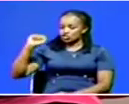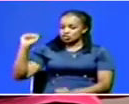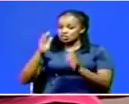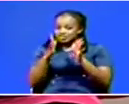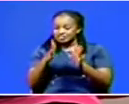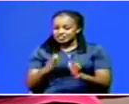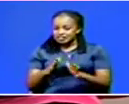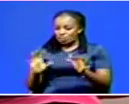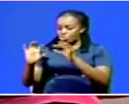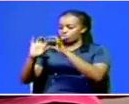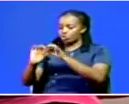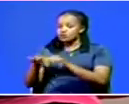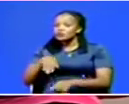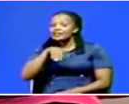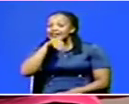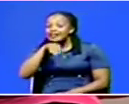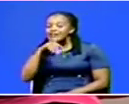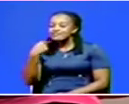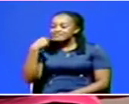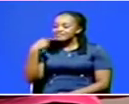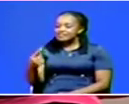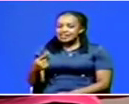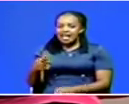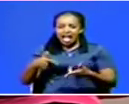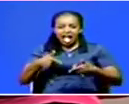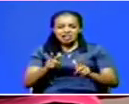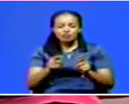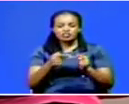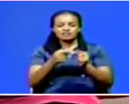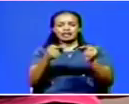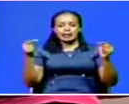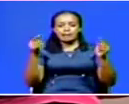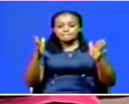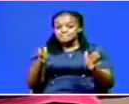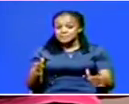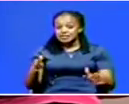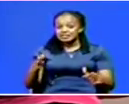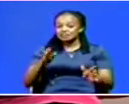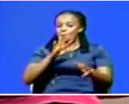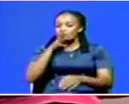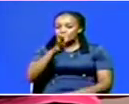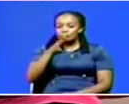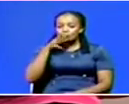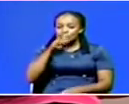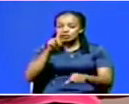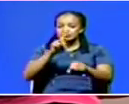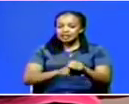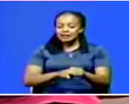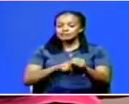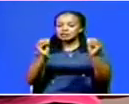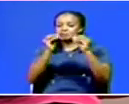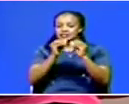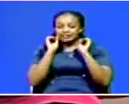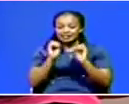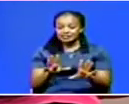Odinga have vowed they will not allow their rivals to address the rally. Now, ODM leader Raila Odinga said the rally that was